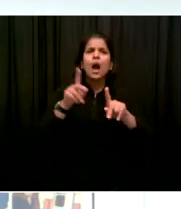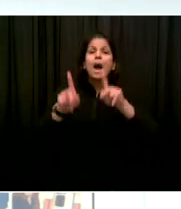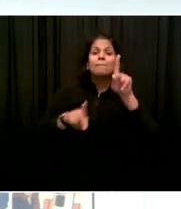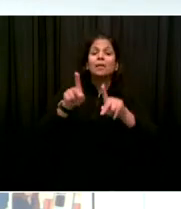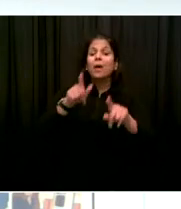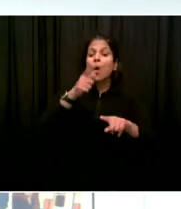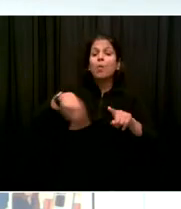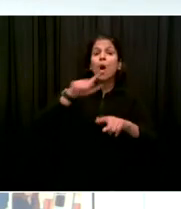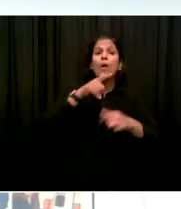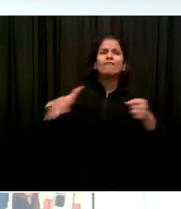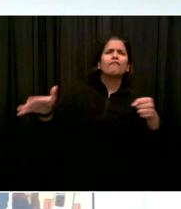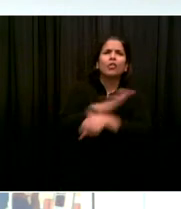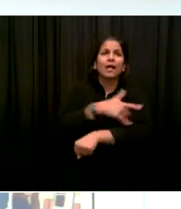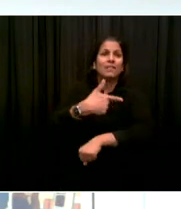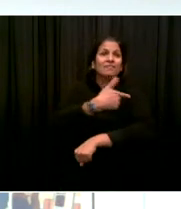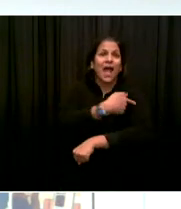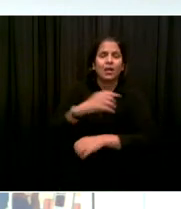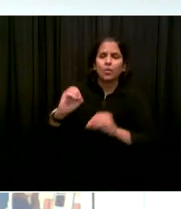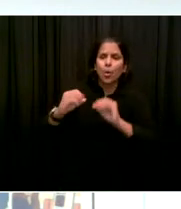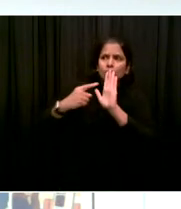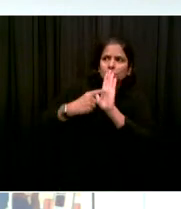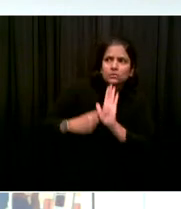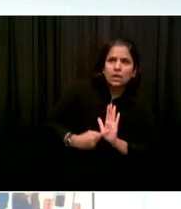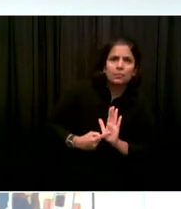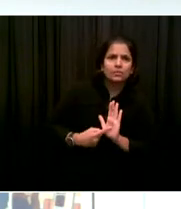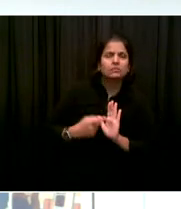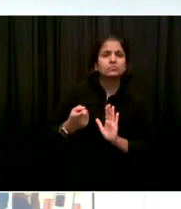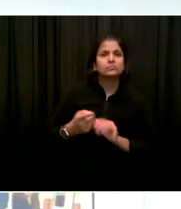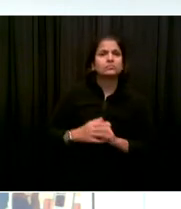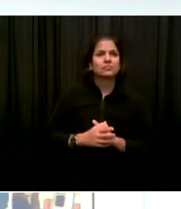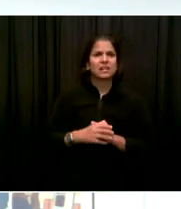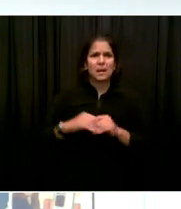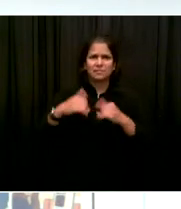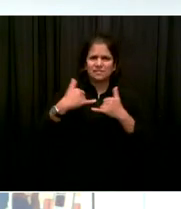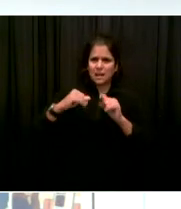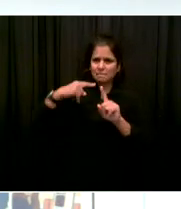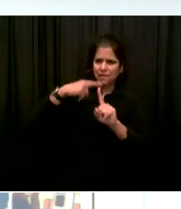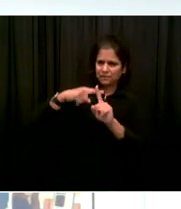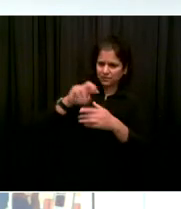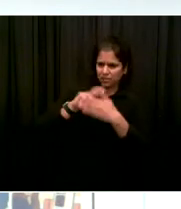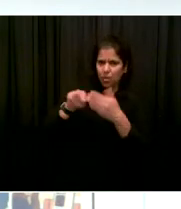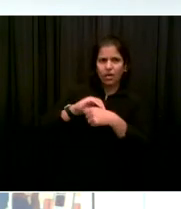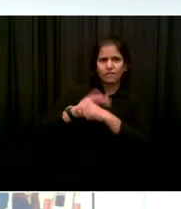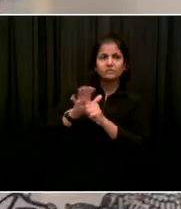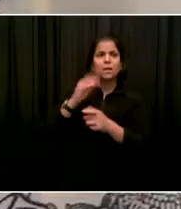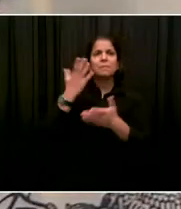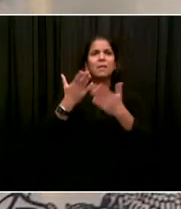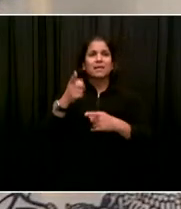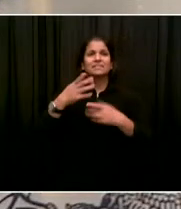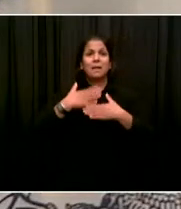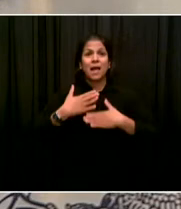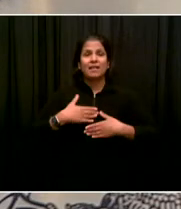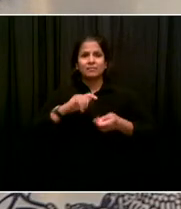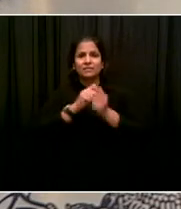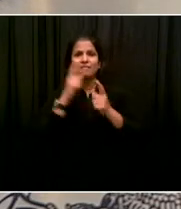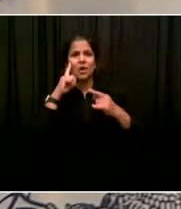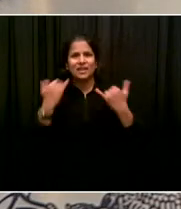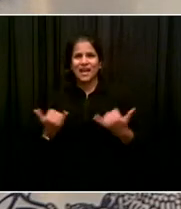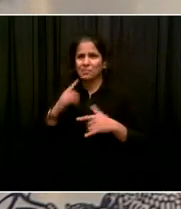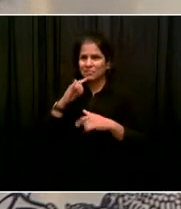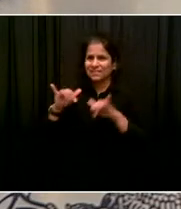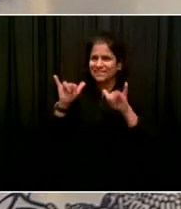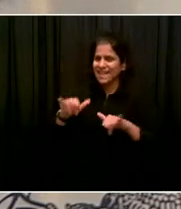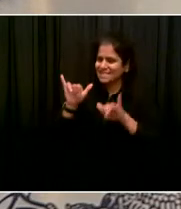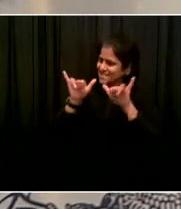in making any updates. So for now, it's a 10-day isolation period. Thank you very much. Our last question for